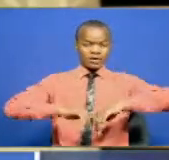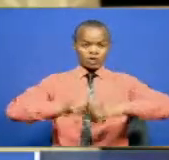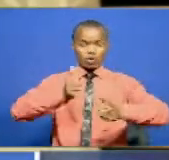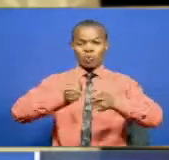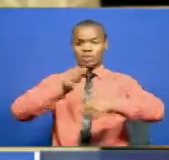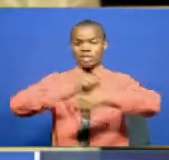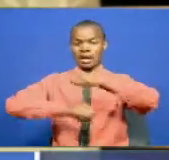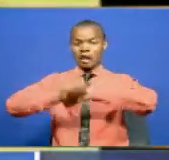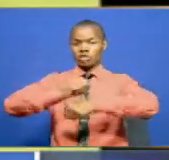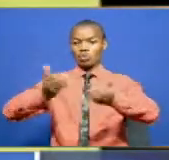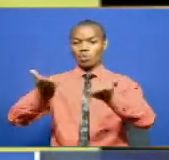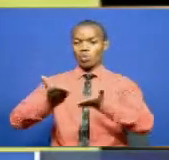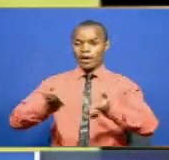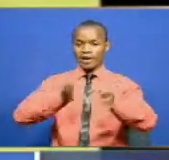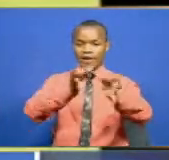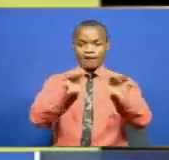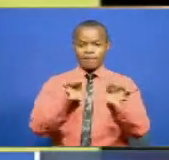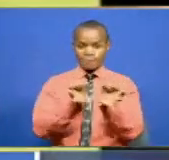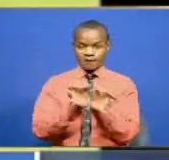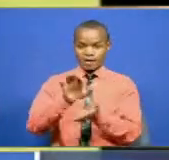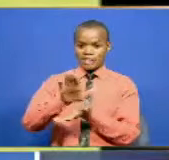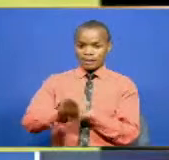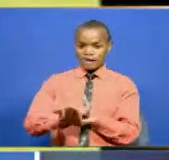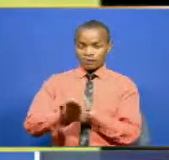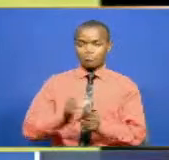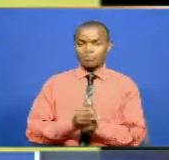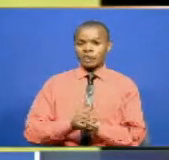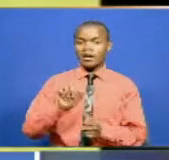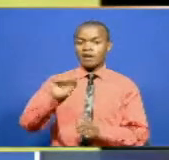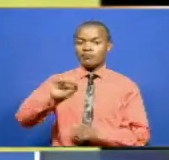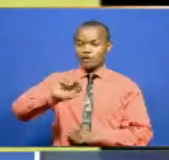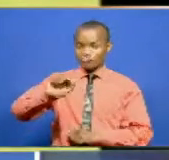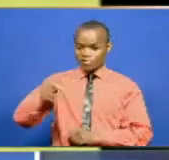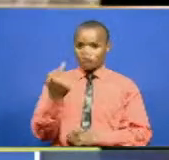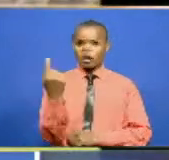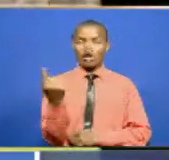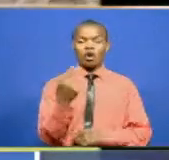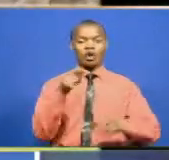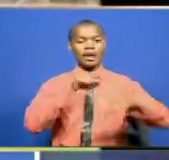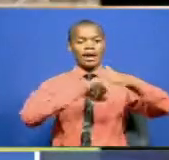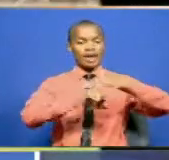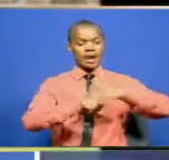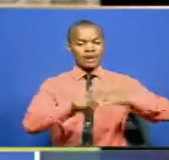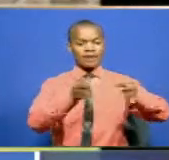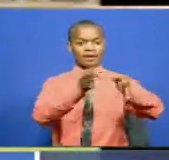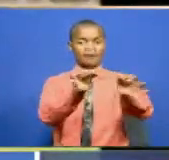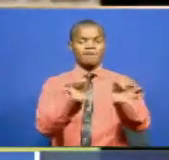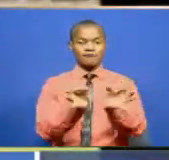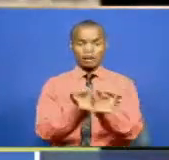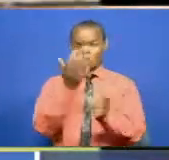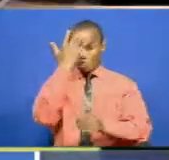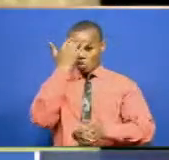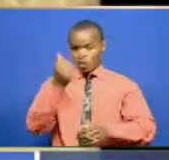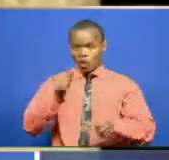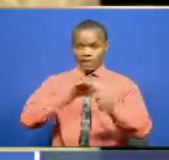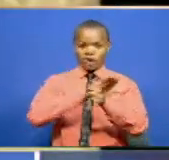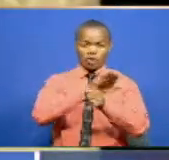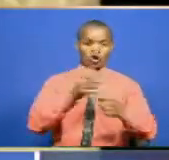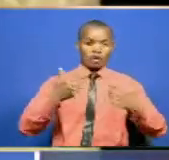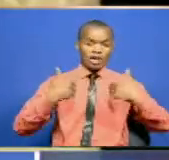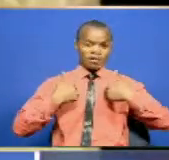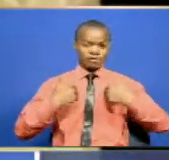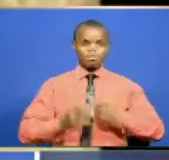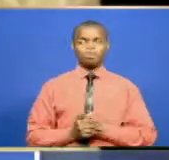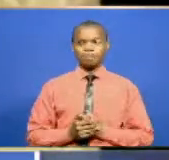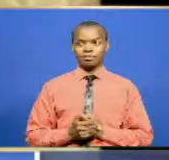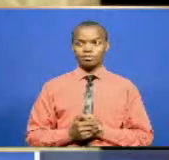at Nyayo National Stadium. Only 5,000 people will be allowed in the stadium as part of COVID-19 protocols. That